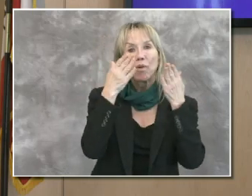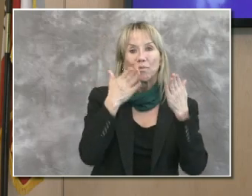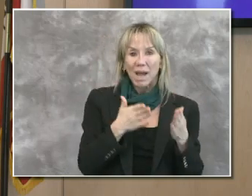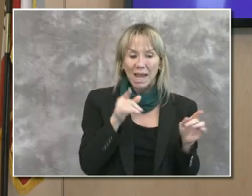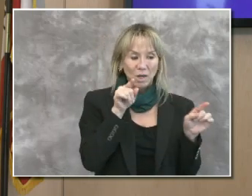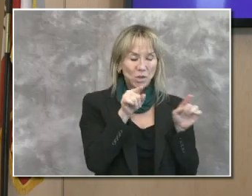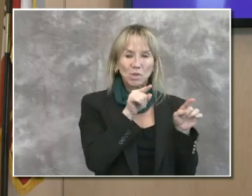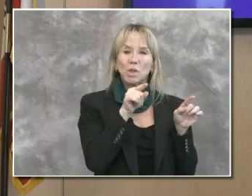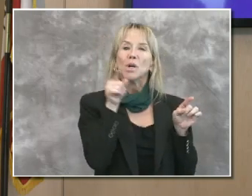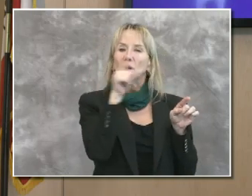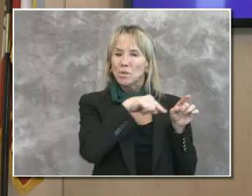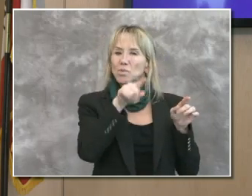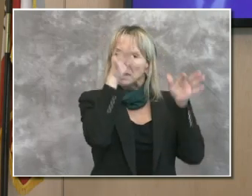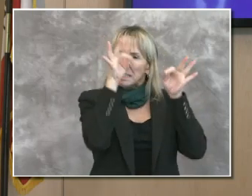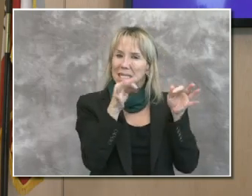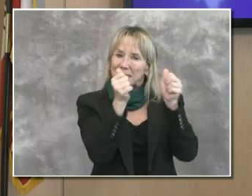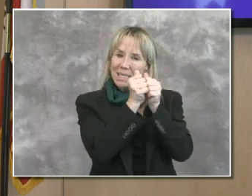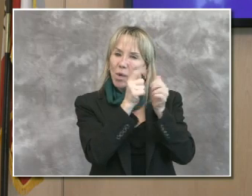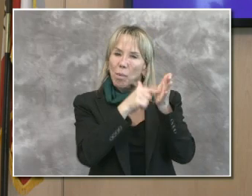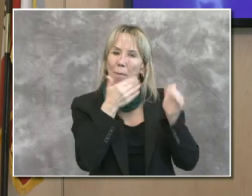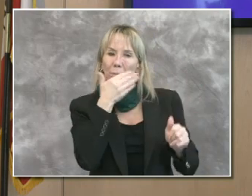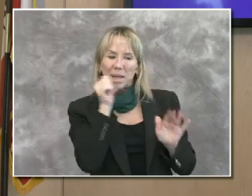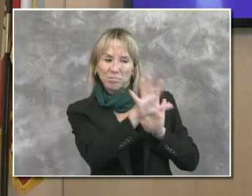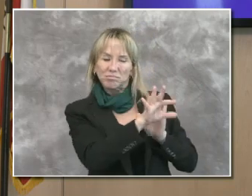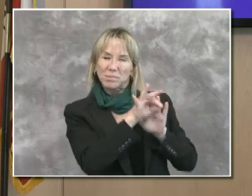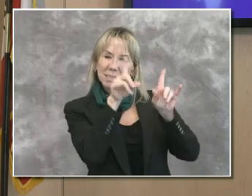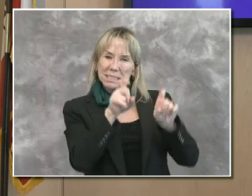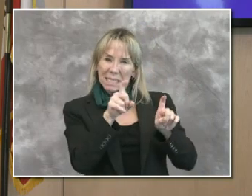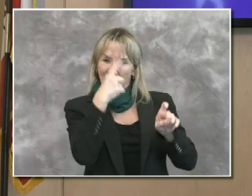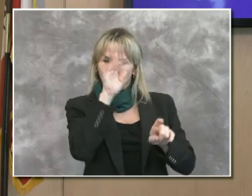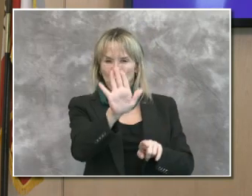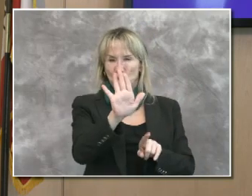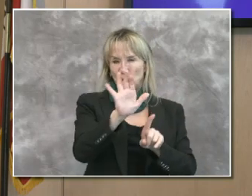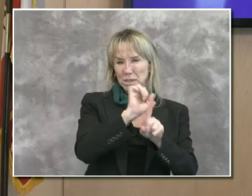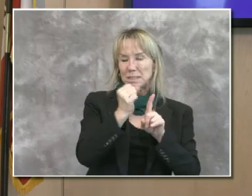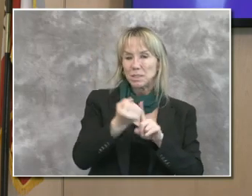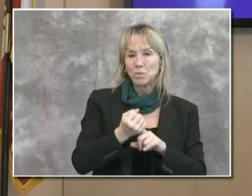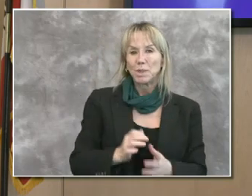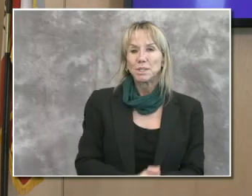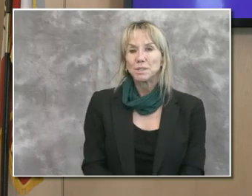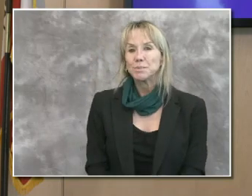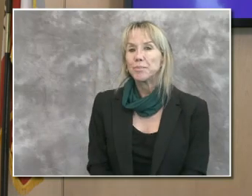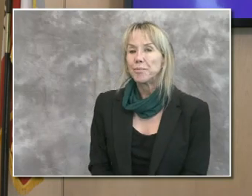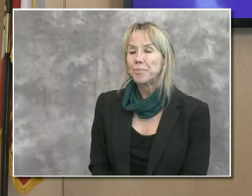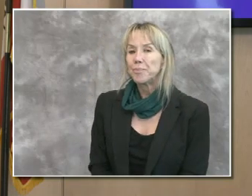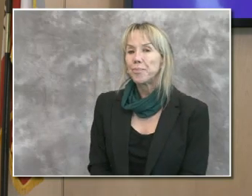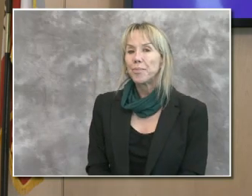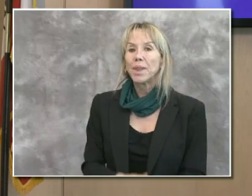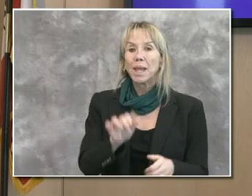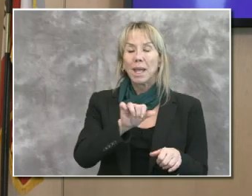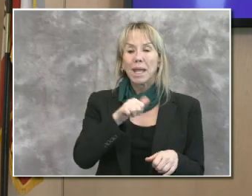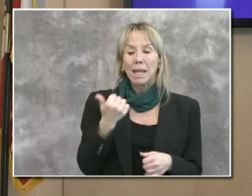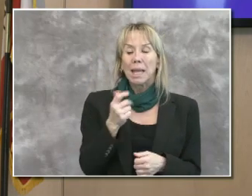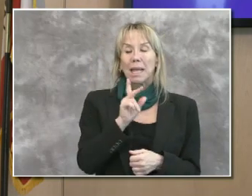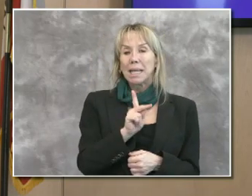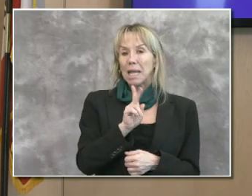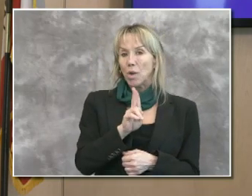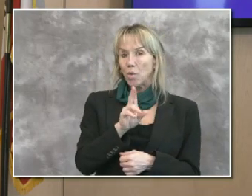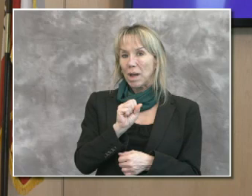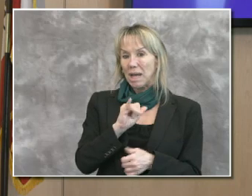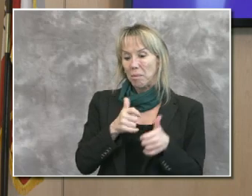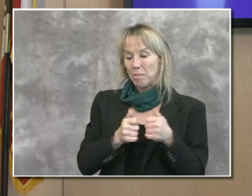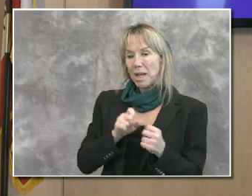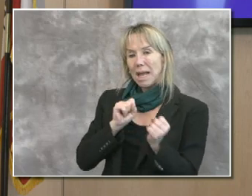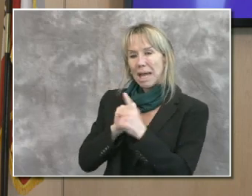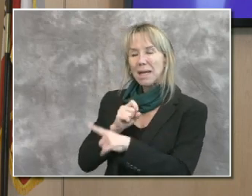to pick the test that's best for your situation. A related question from KUSI. Experts